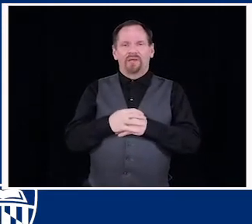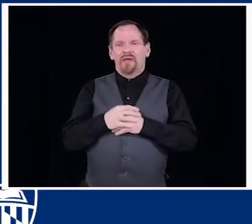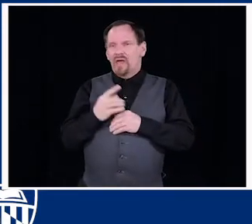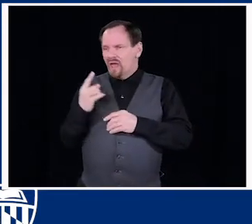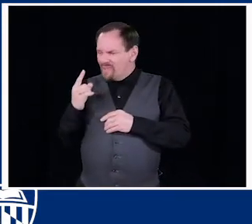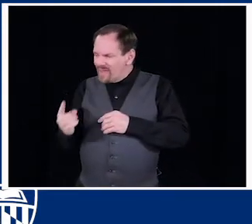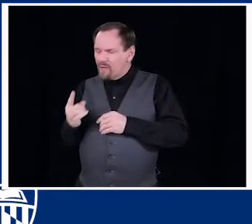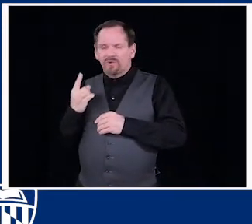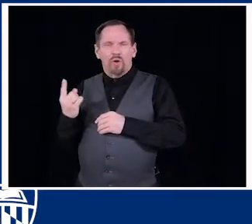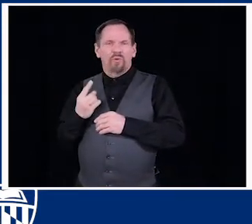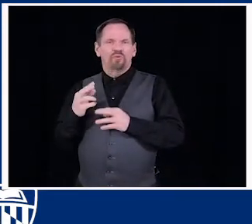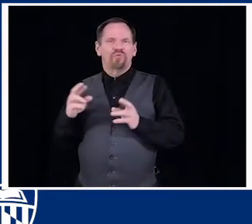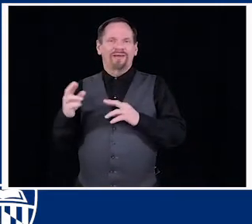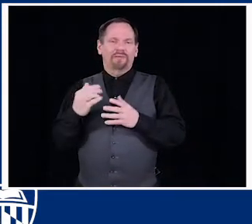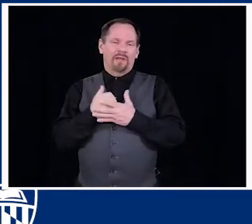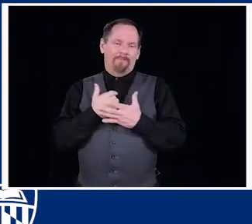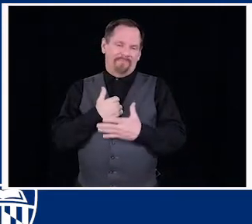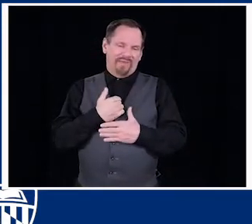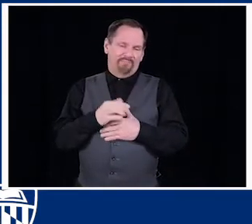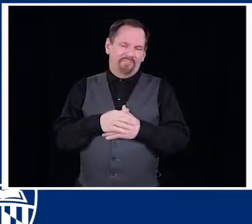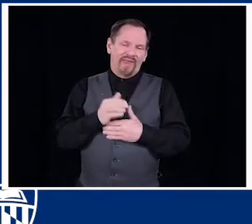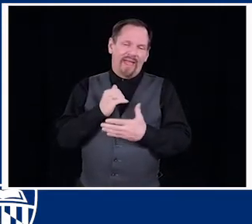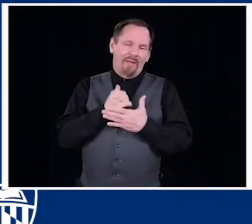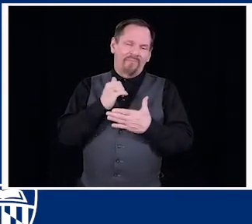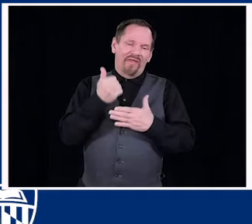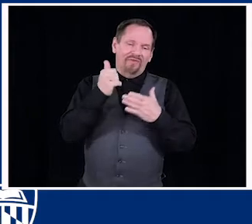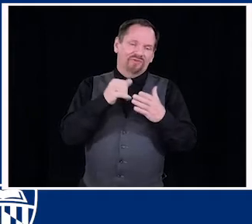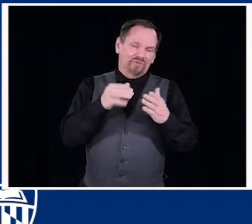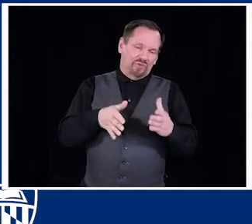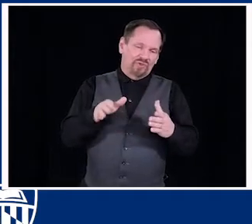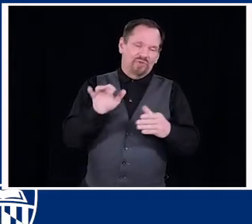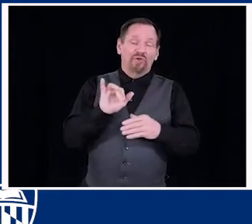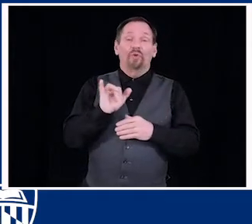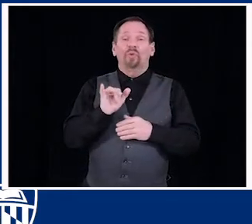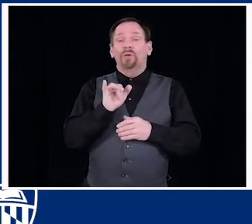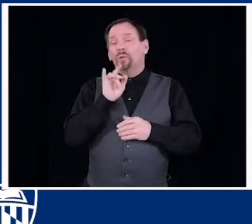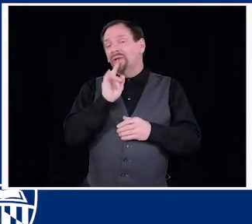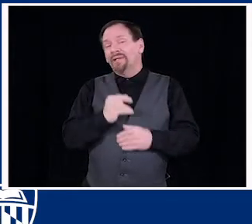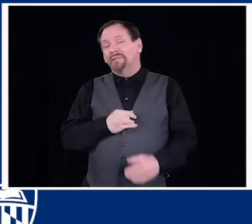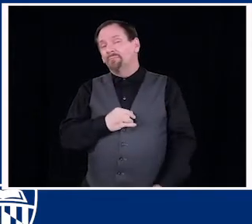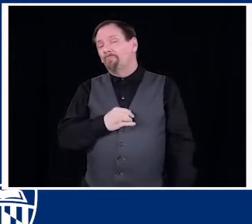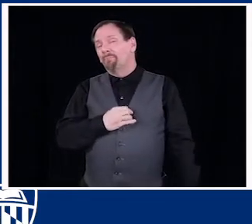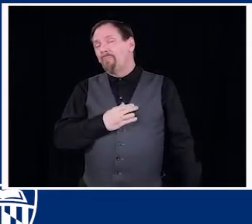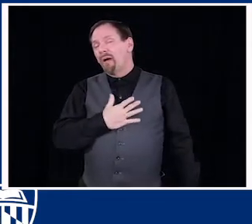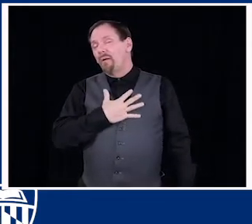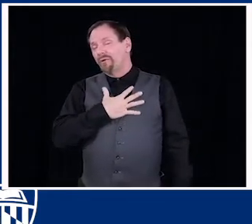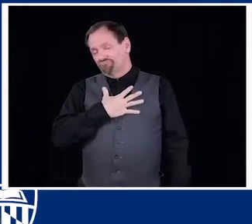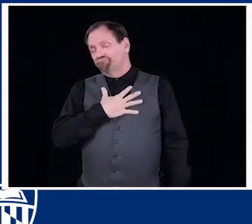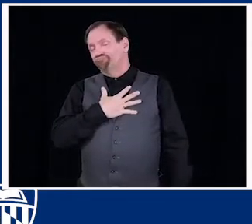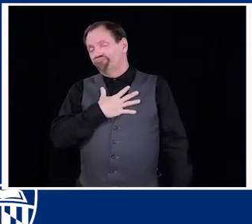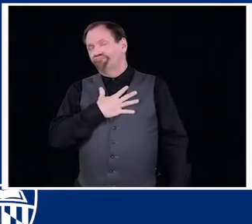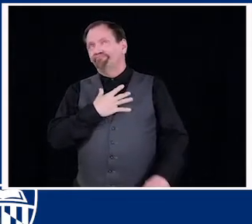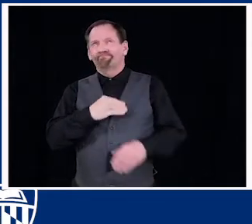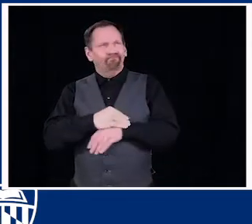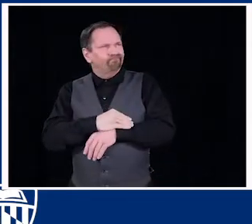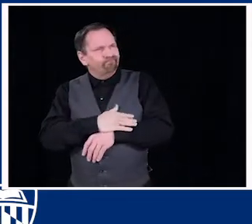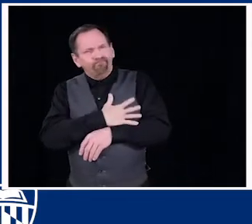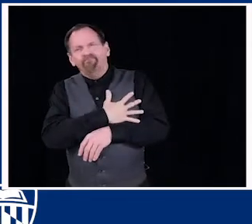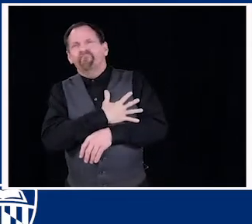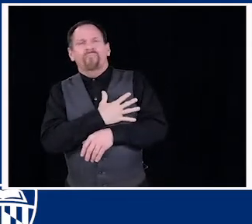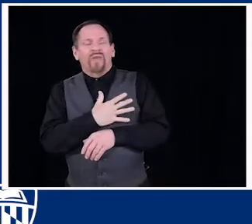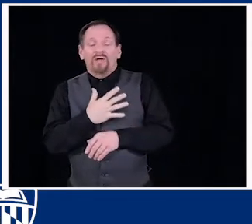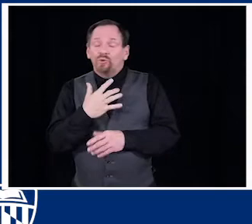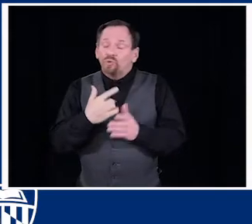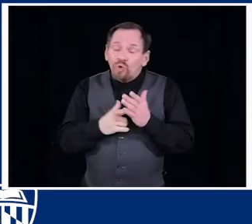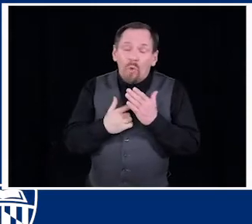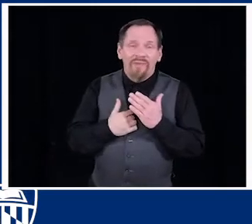always ready and willing to help me, as well as to help other students. It was really inspiring to me to see how